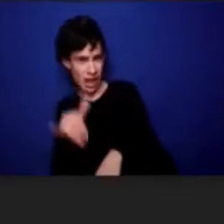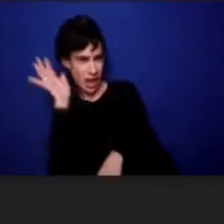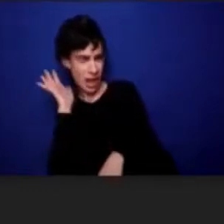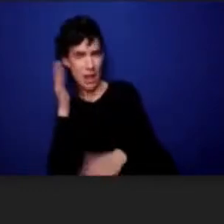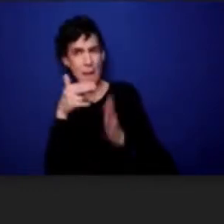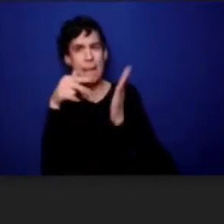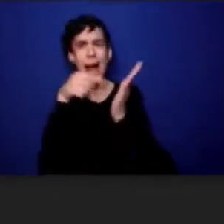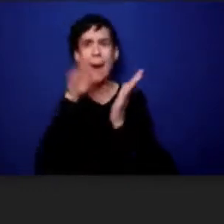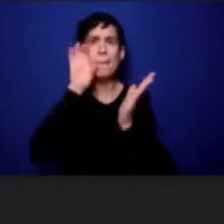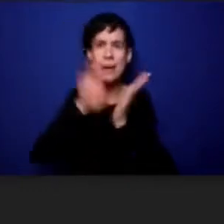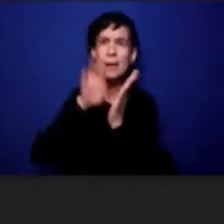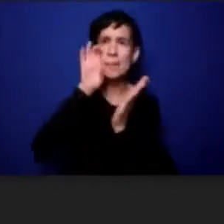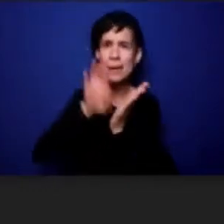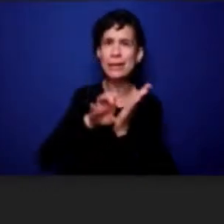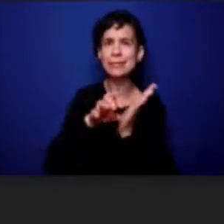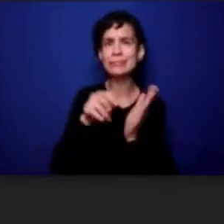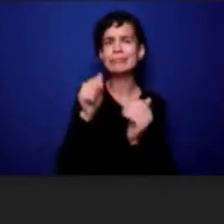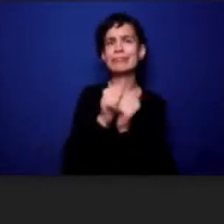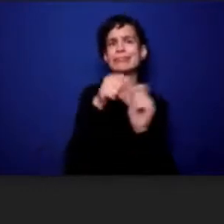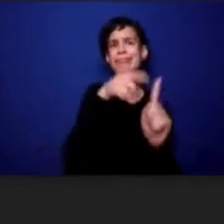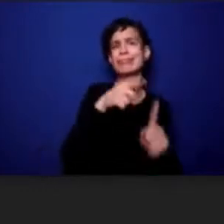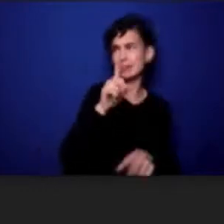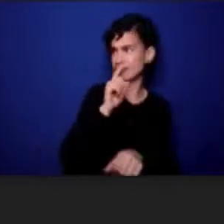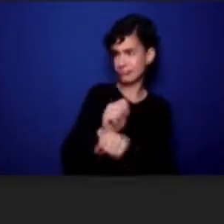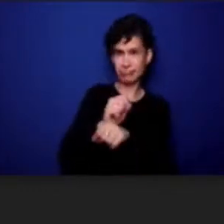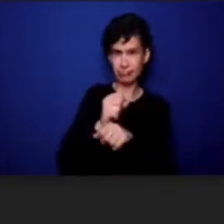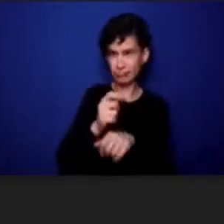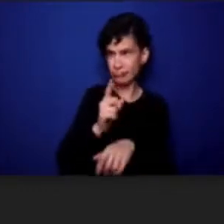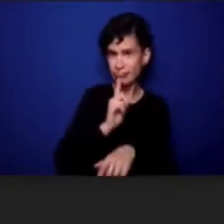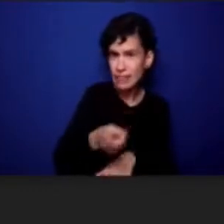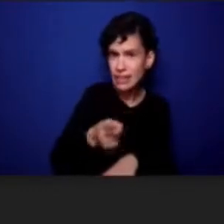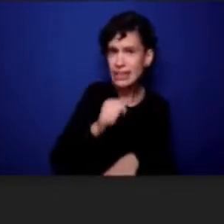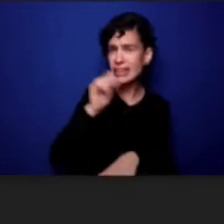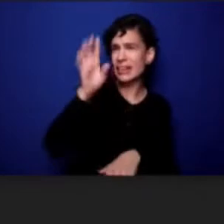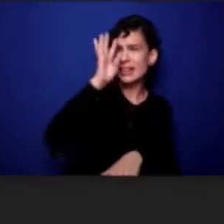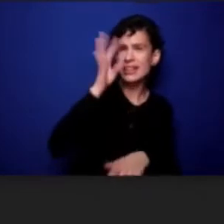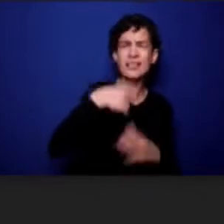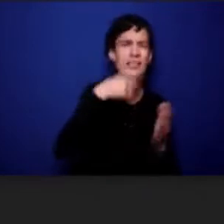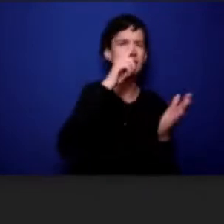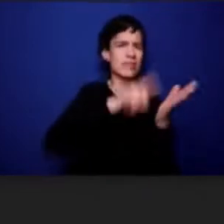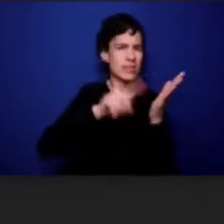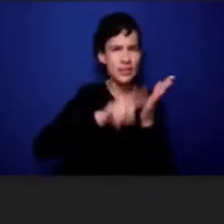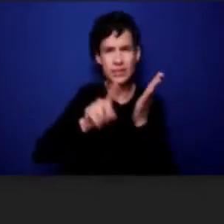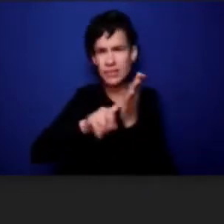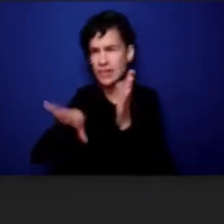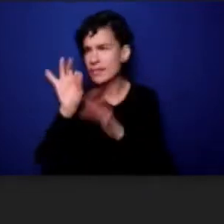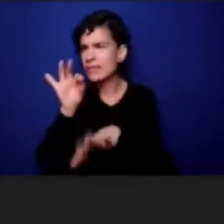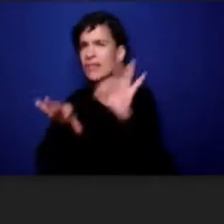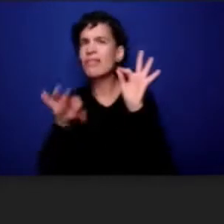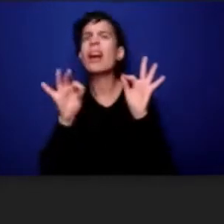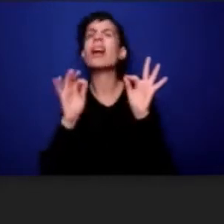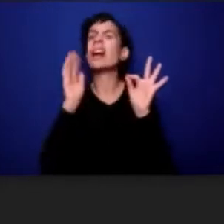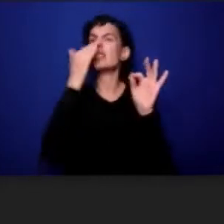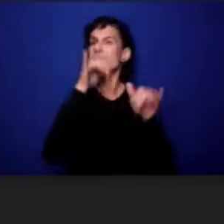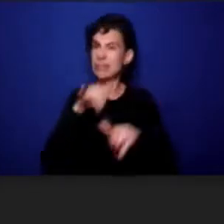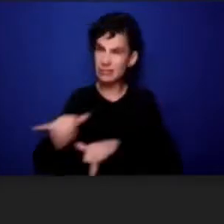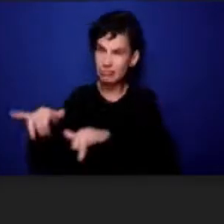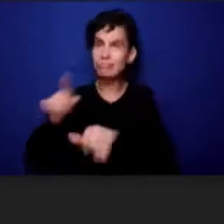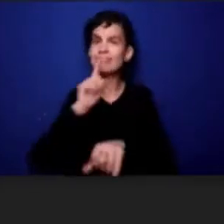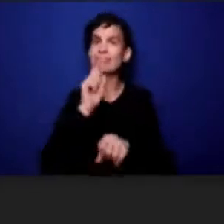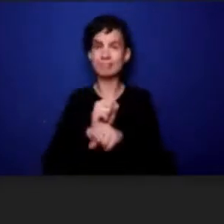legit? And so when I was researching it, I found that the general consensus was that the paintings of Queen